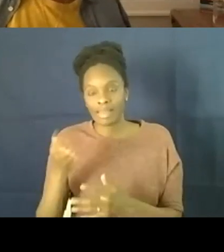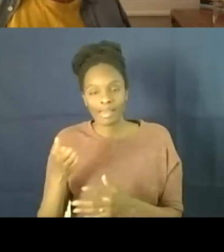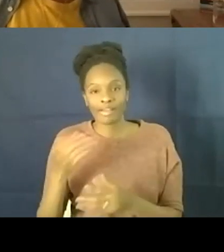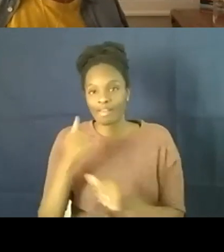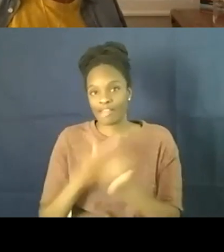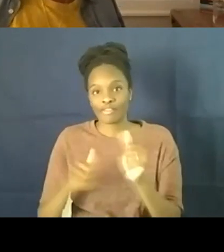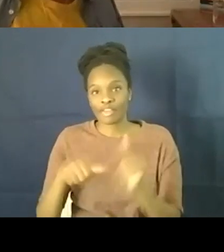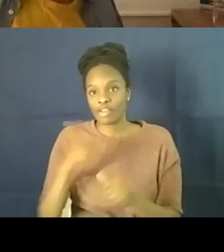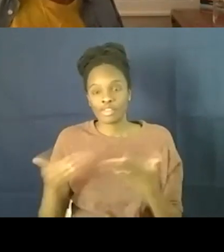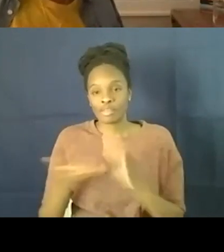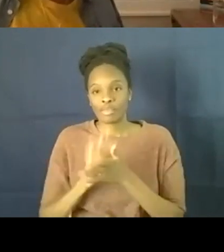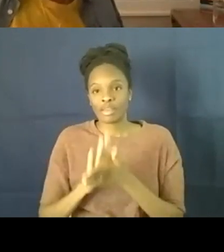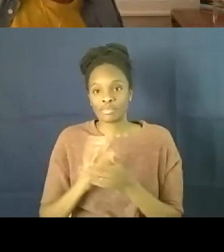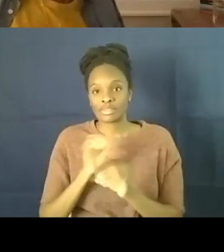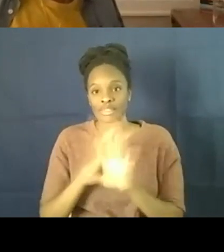Nasty.